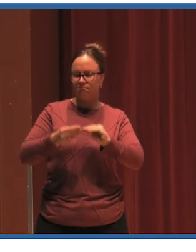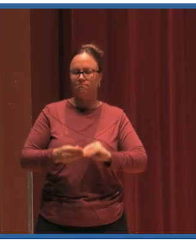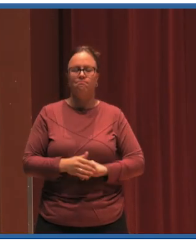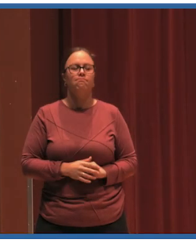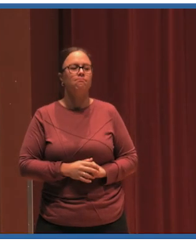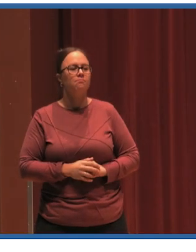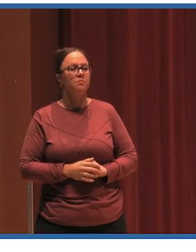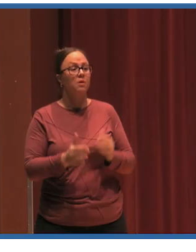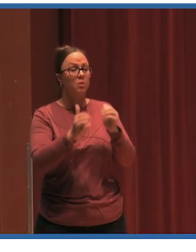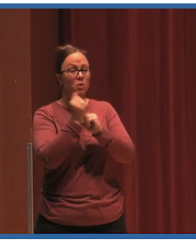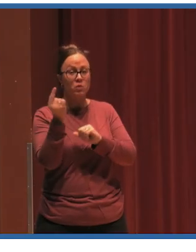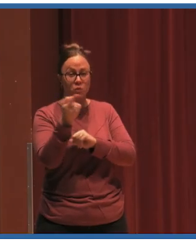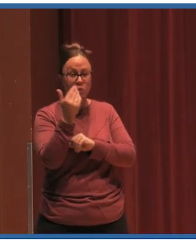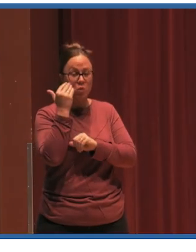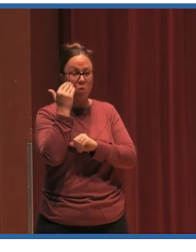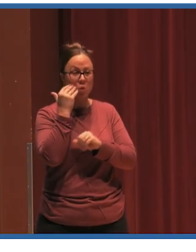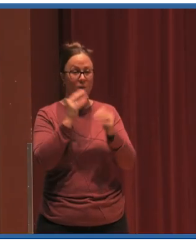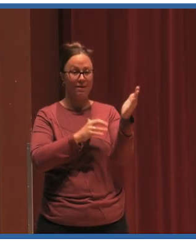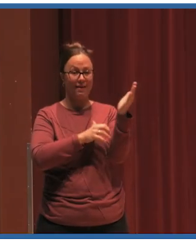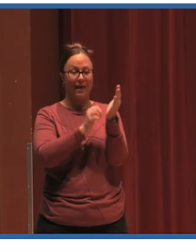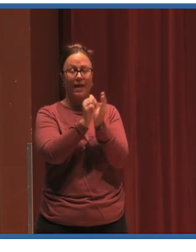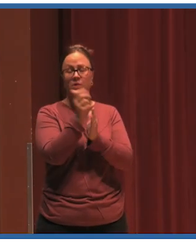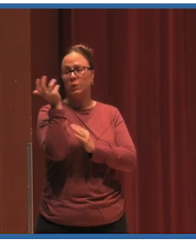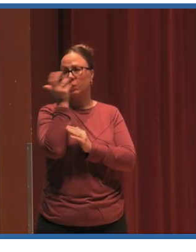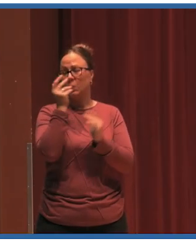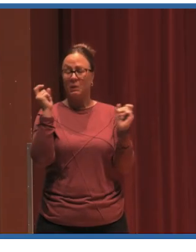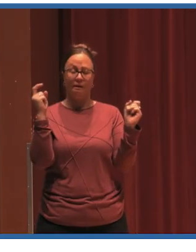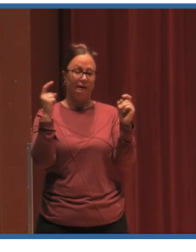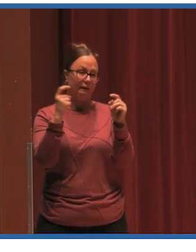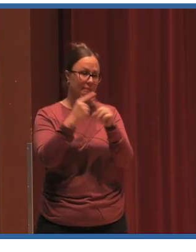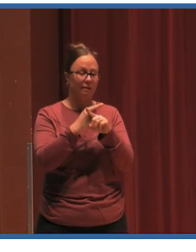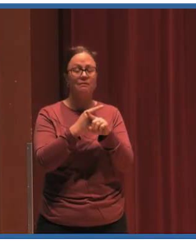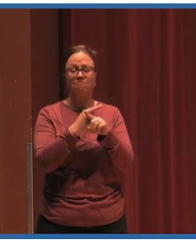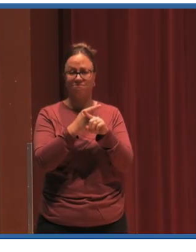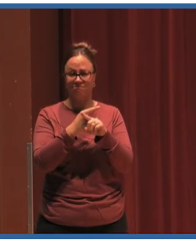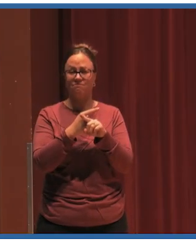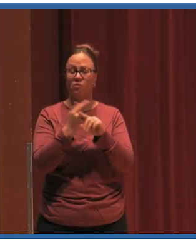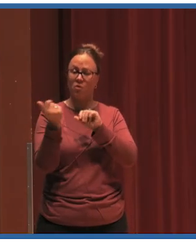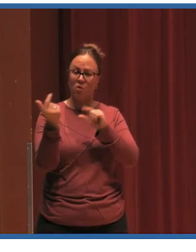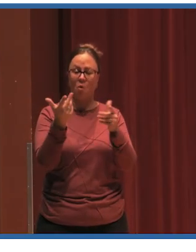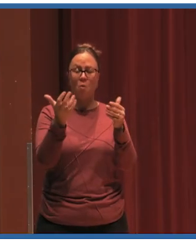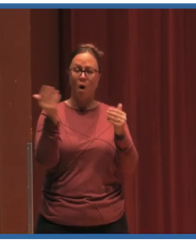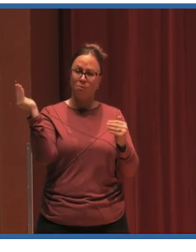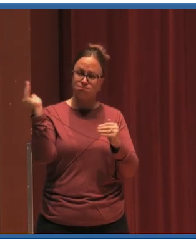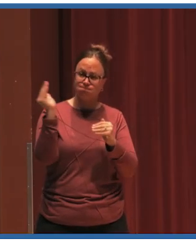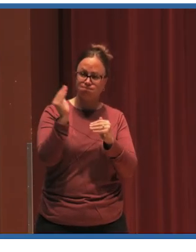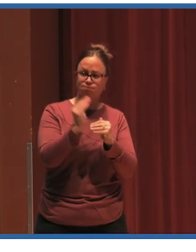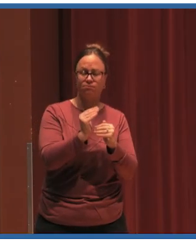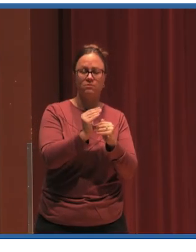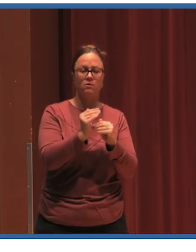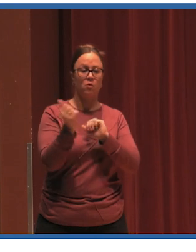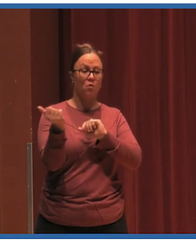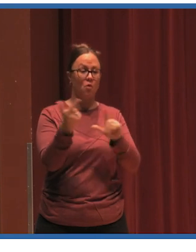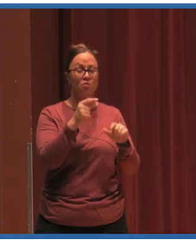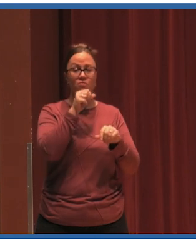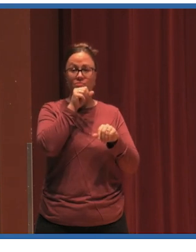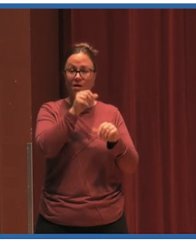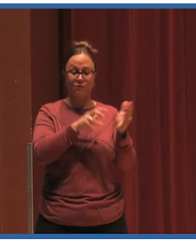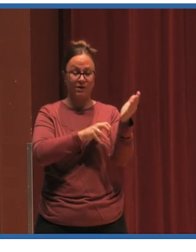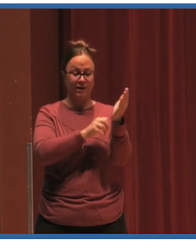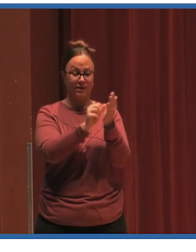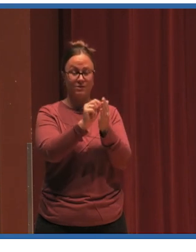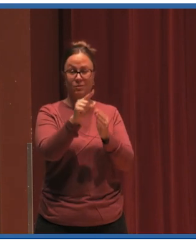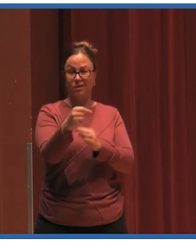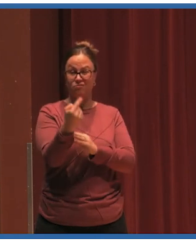As most of you know, cancer is complicated. We all want to reduce it down to one thing. We would all love for it to be one thing that we